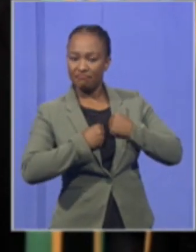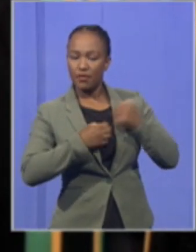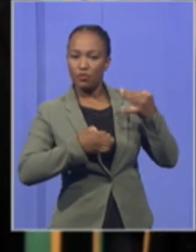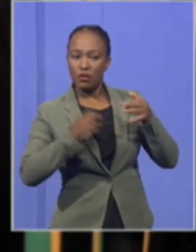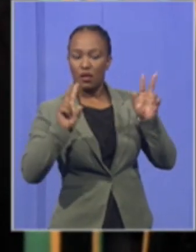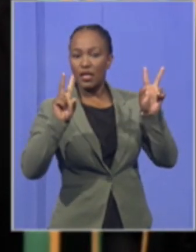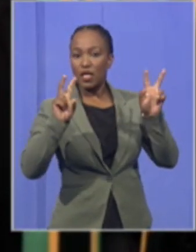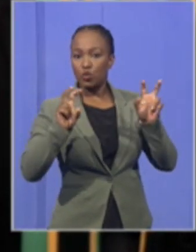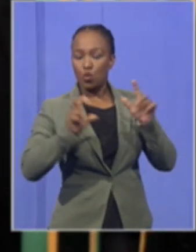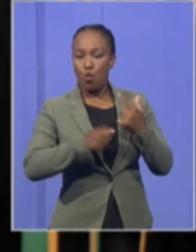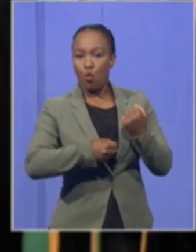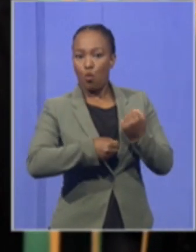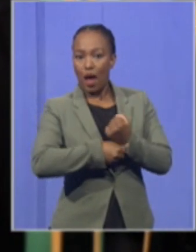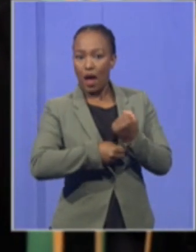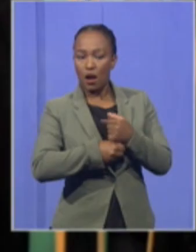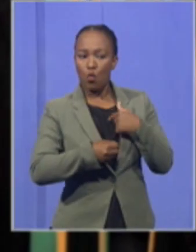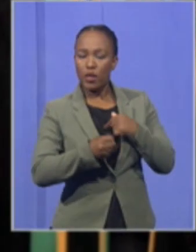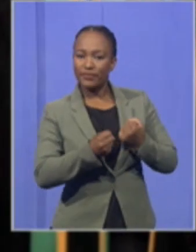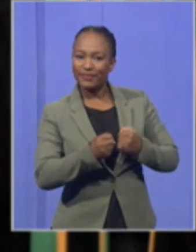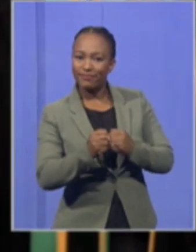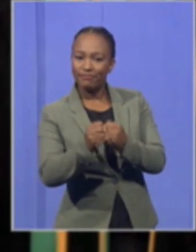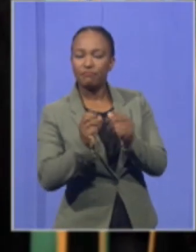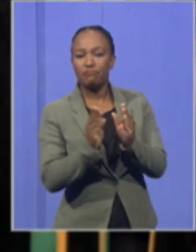work. We were holding our strategy session.